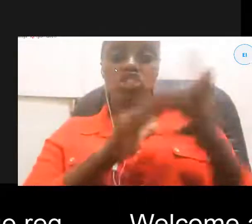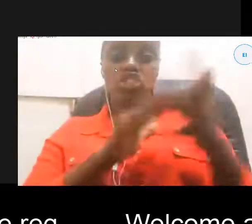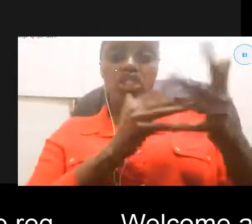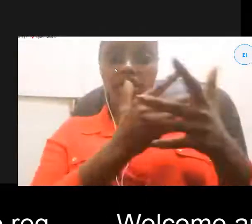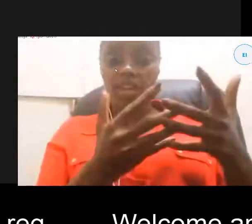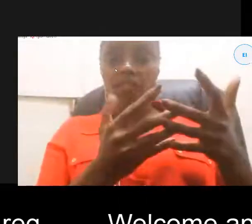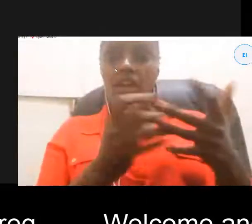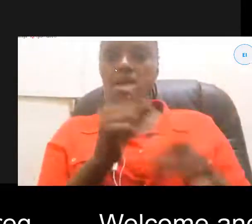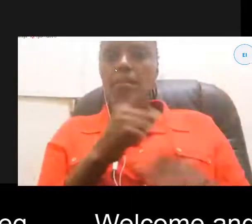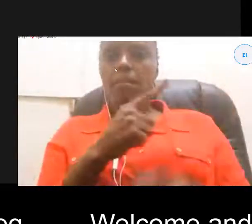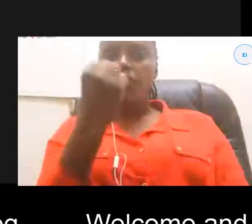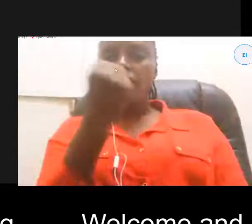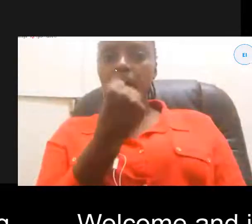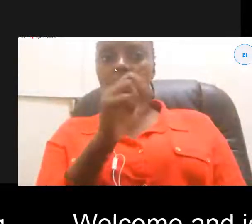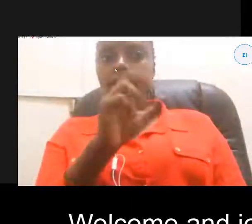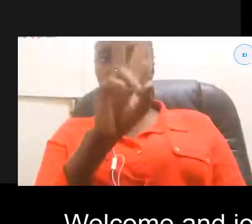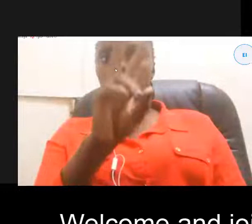May